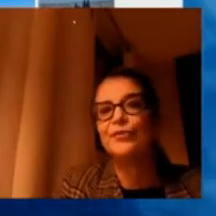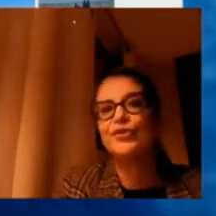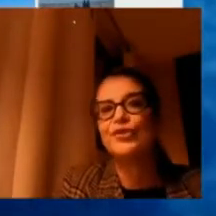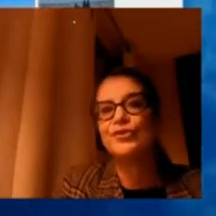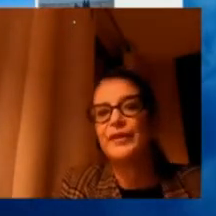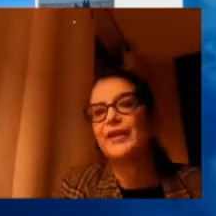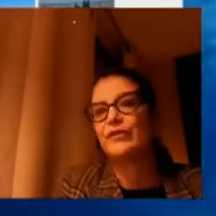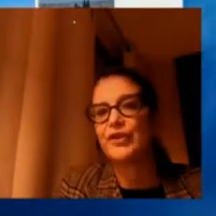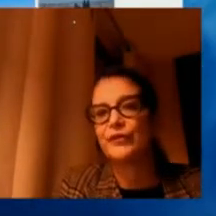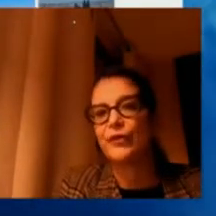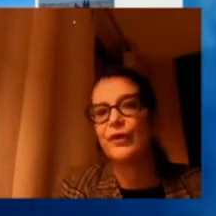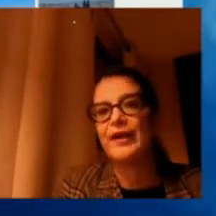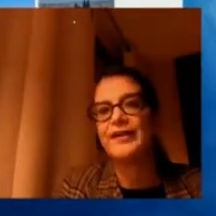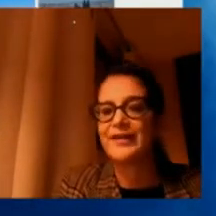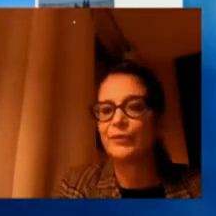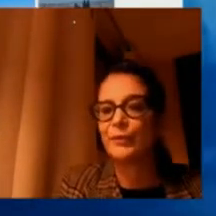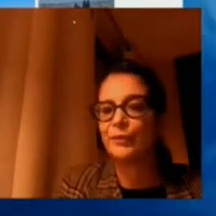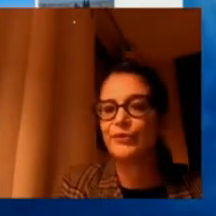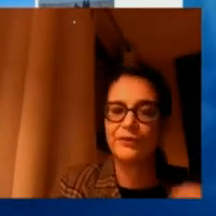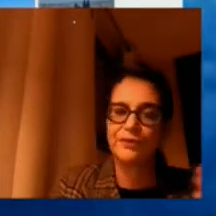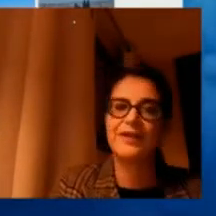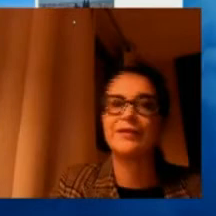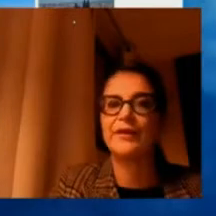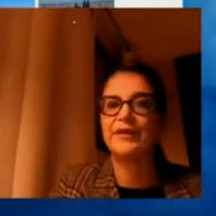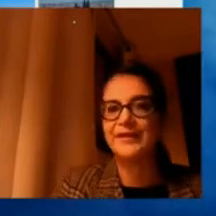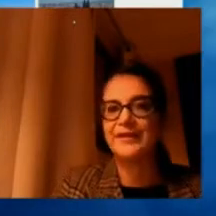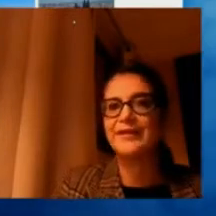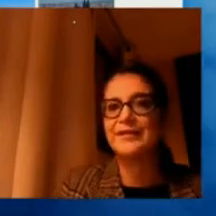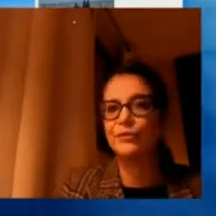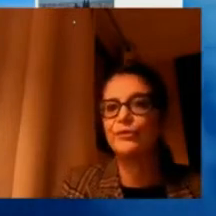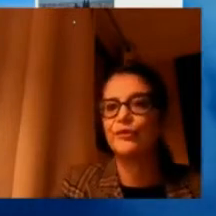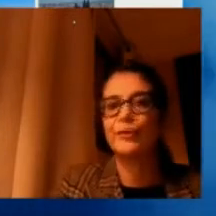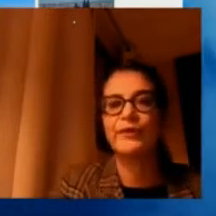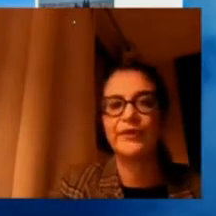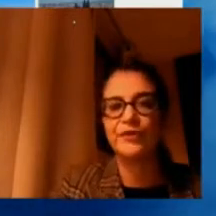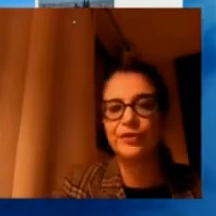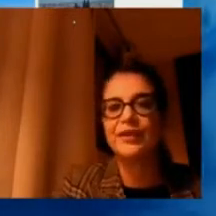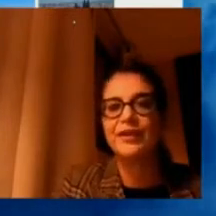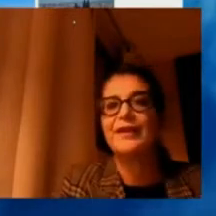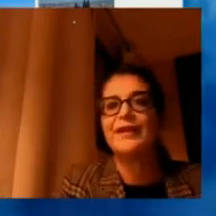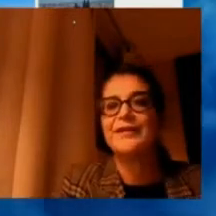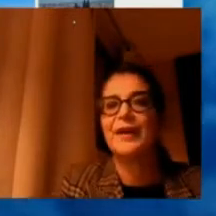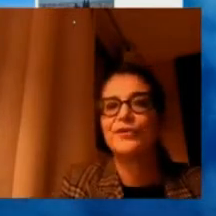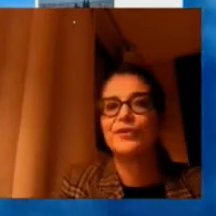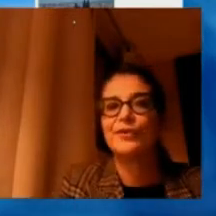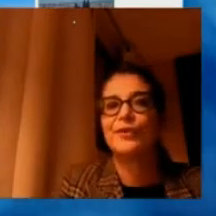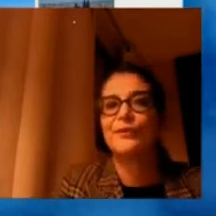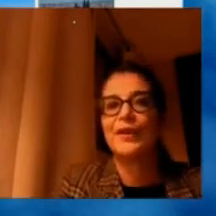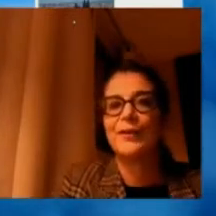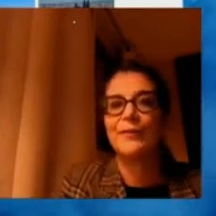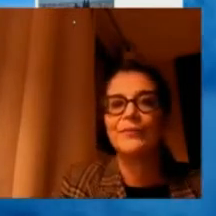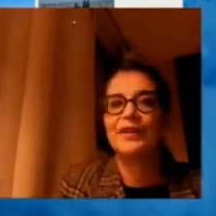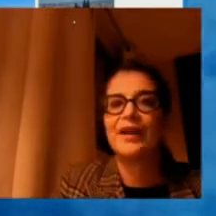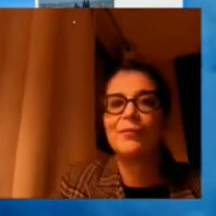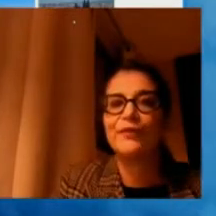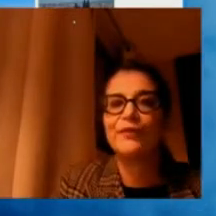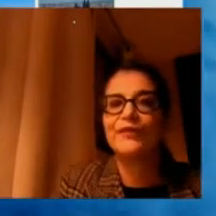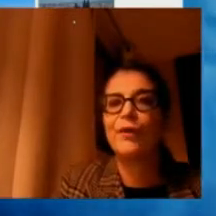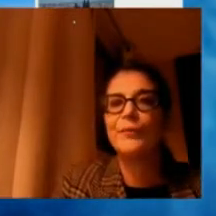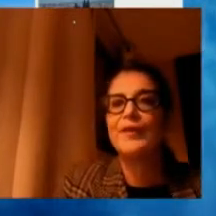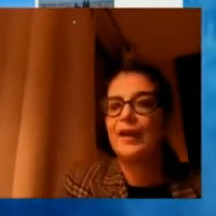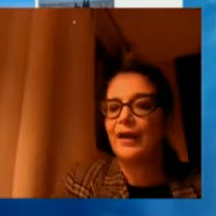media coverage for our last case we put in our newsletter, and I think it's good for prevention. It's about in